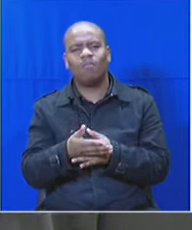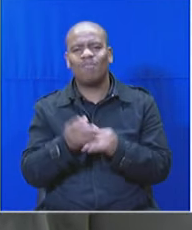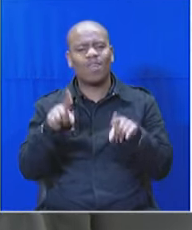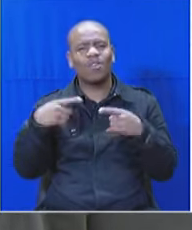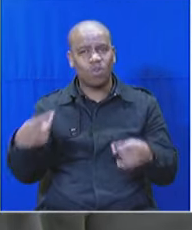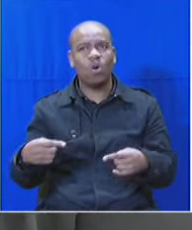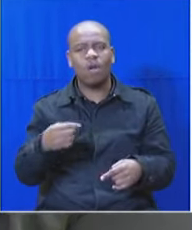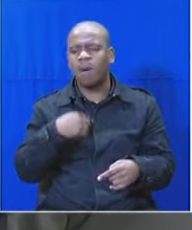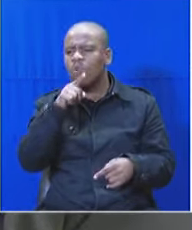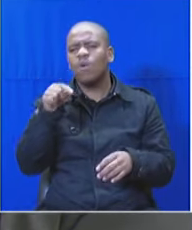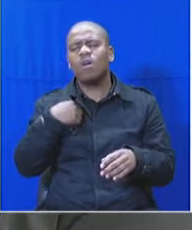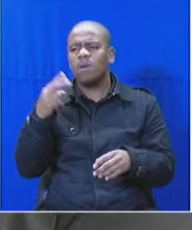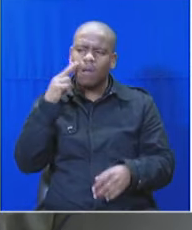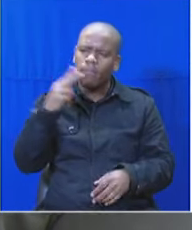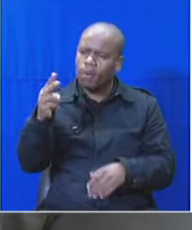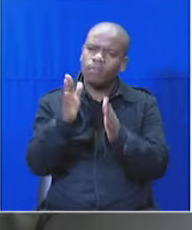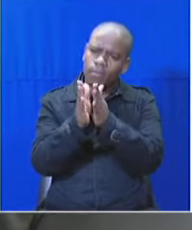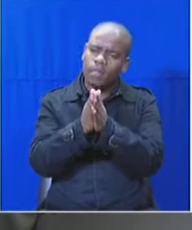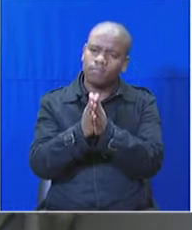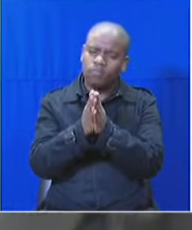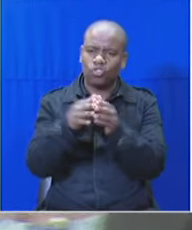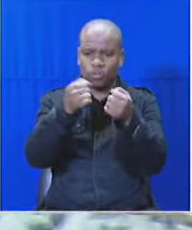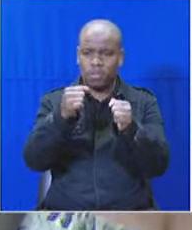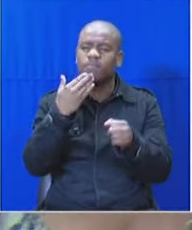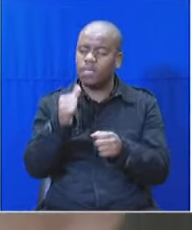for a point of order. So if I can ask you please to look at that.